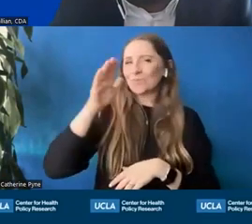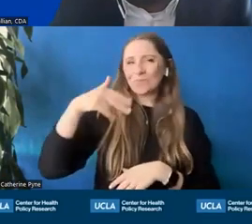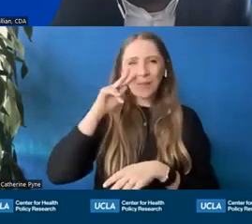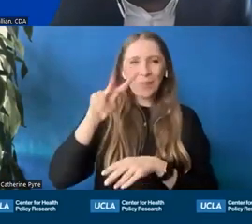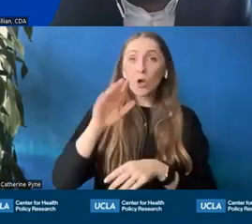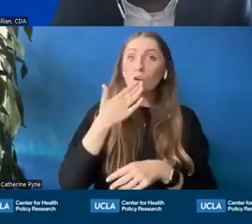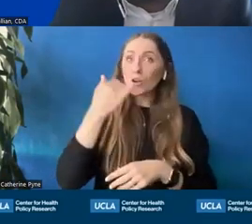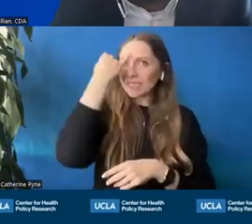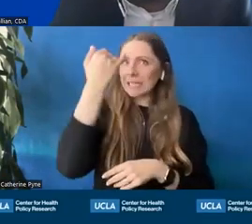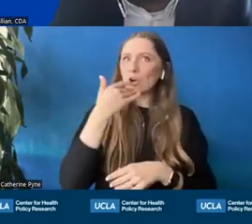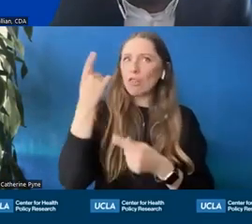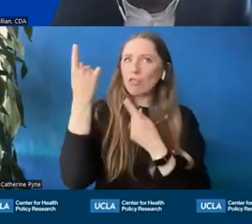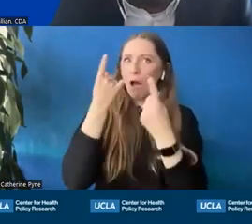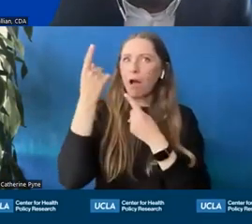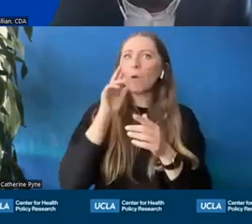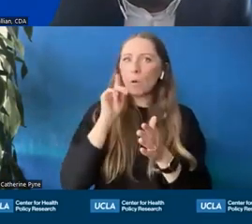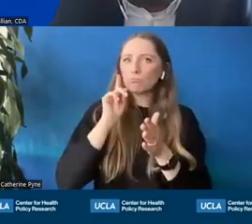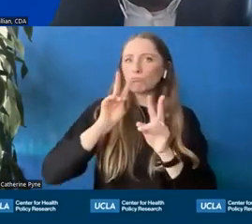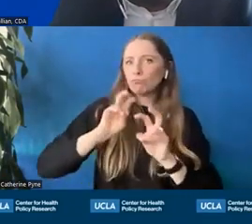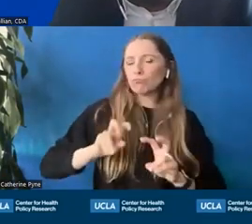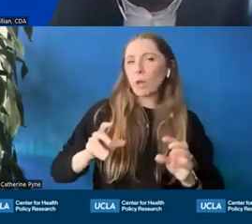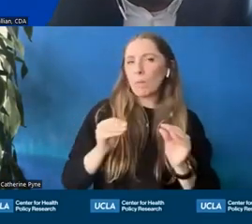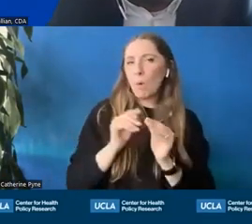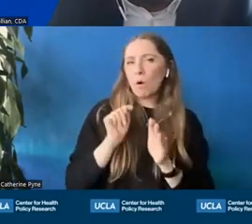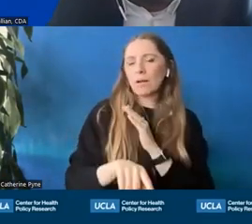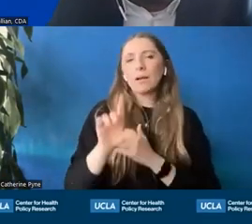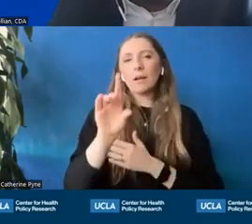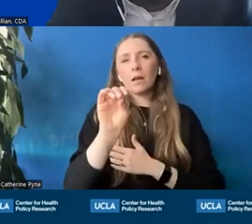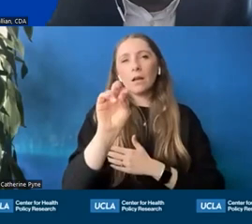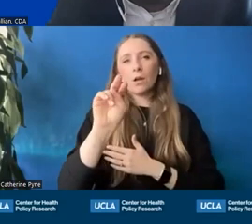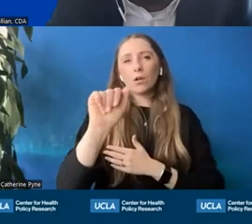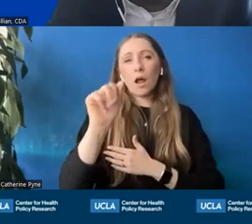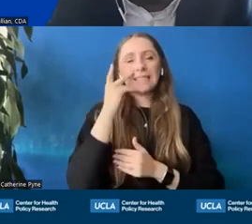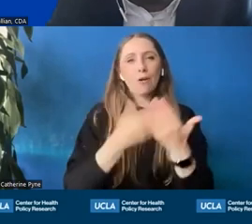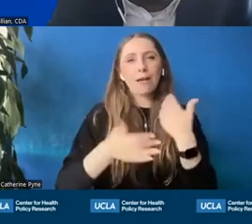thought, so we could look into that. Appreciate it. Go ahead, Donna. I see your hand up.